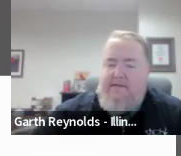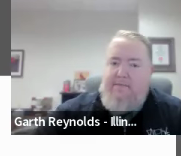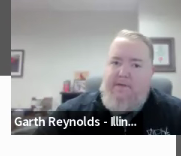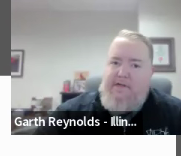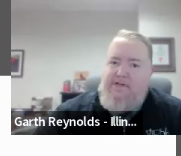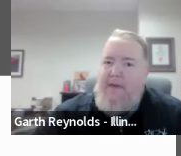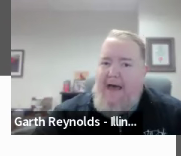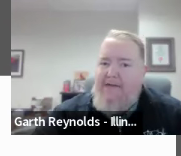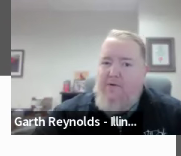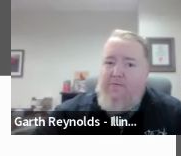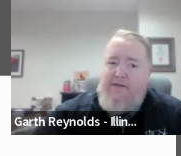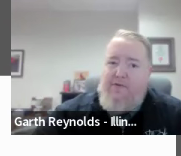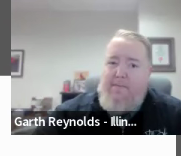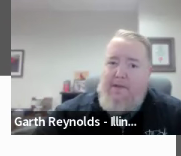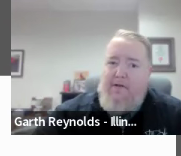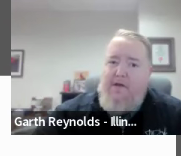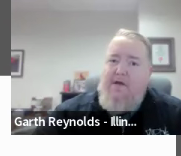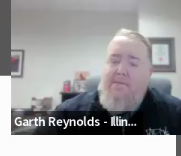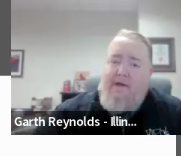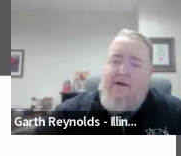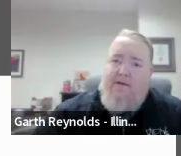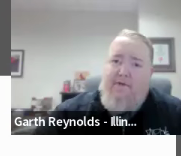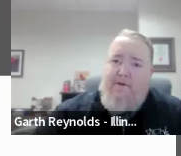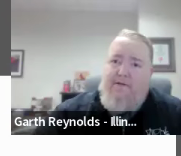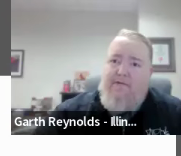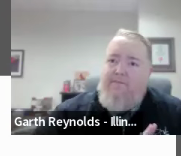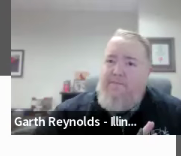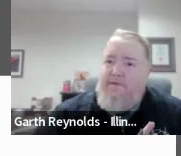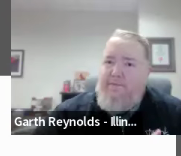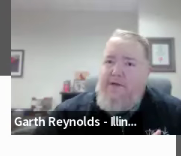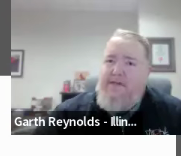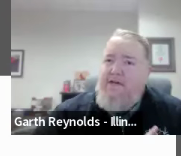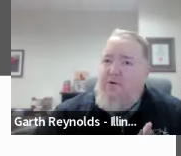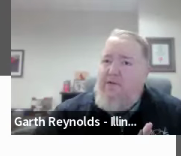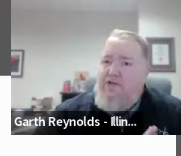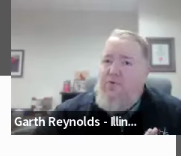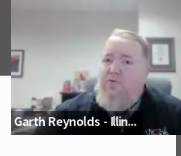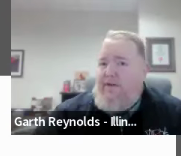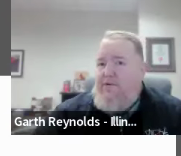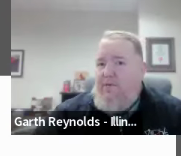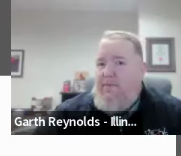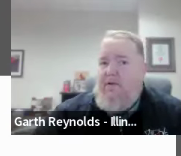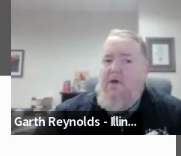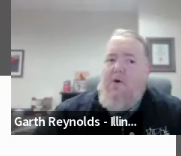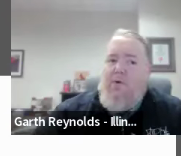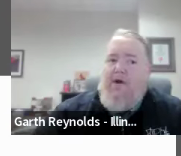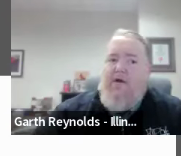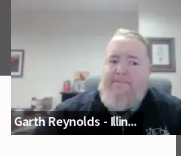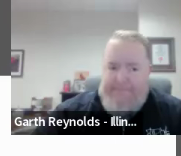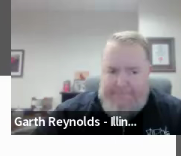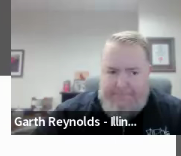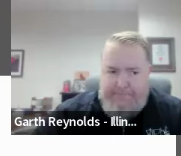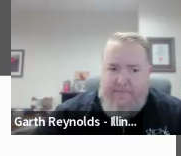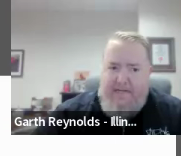president, has the ability to pass or veto a bill. But on a federal level, the president can only total veto a bill,